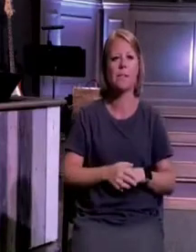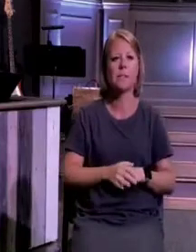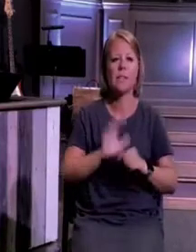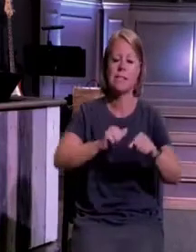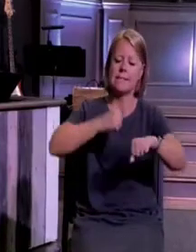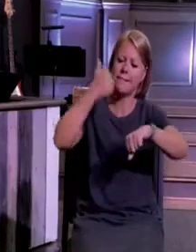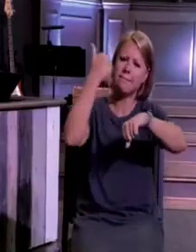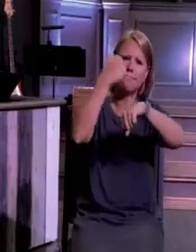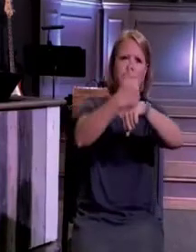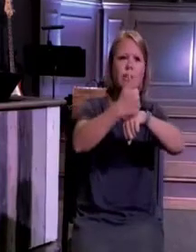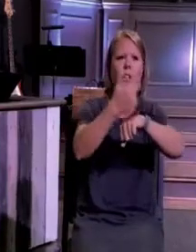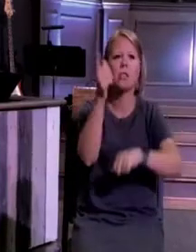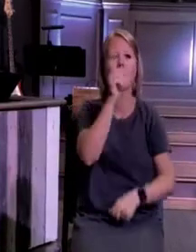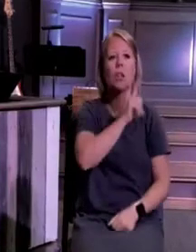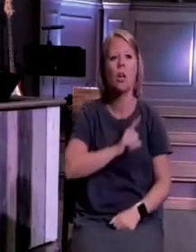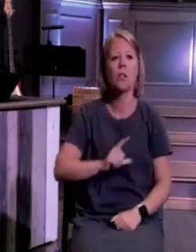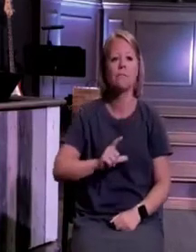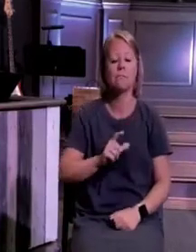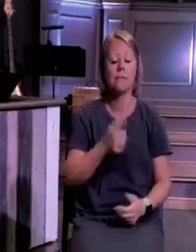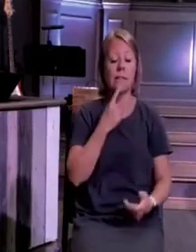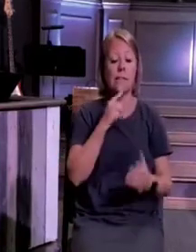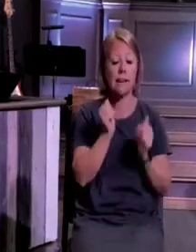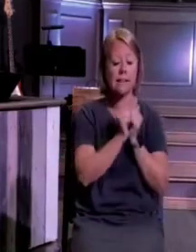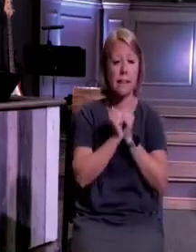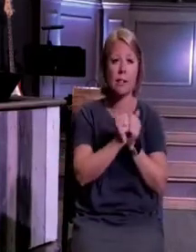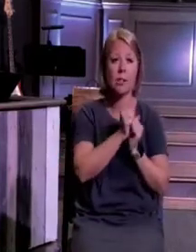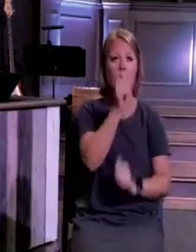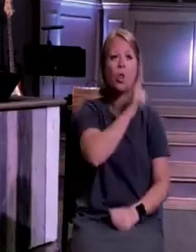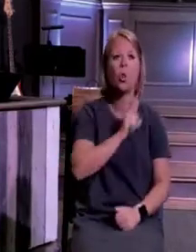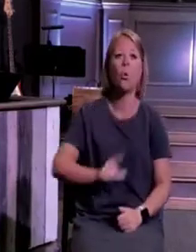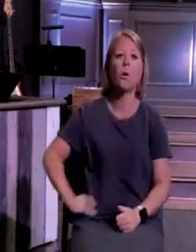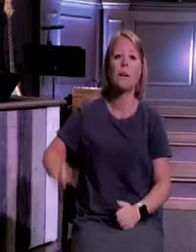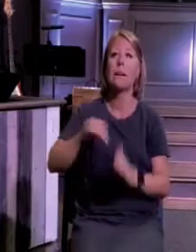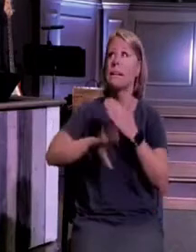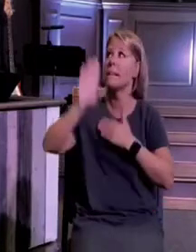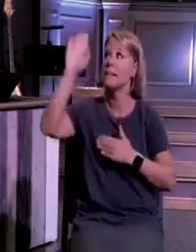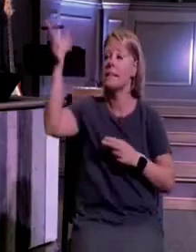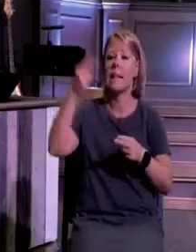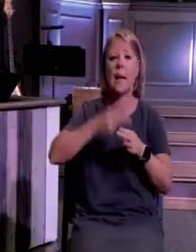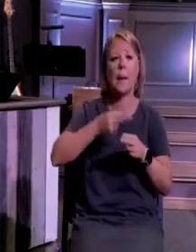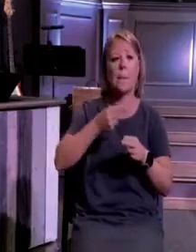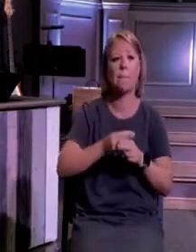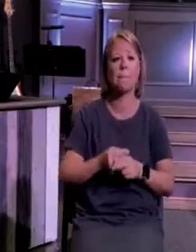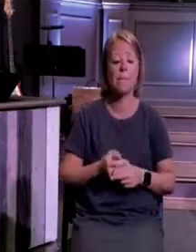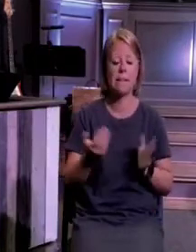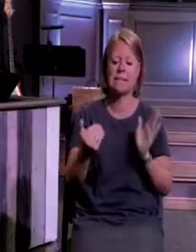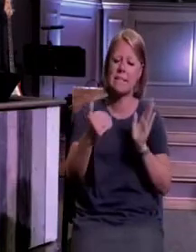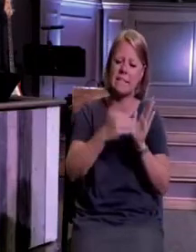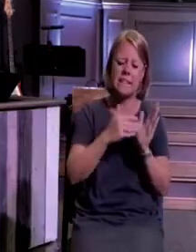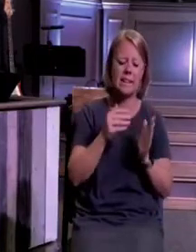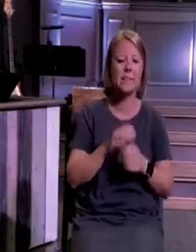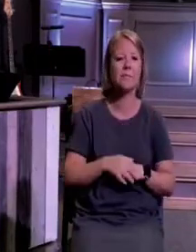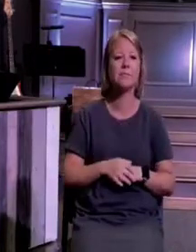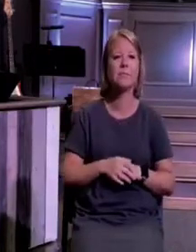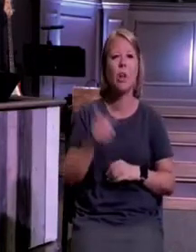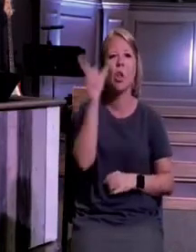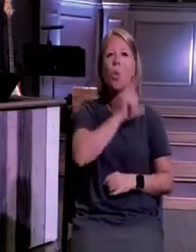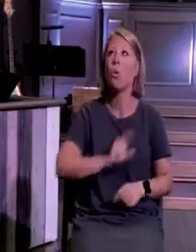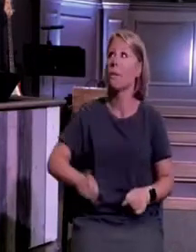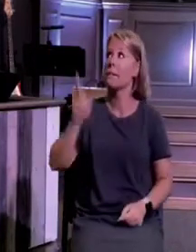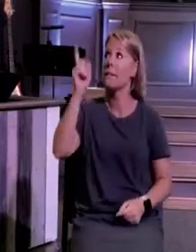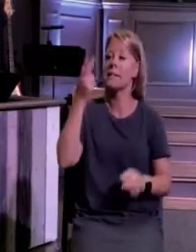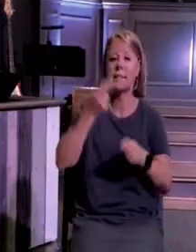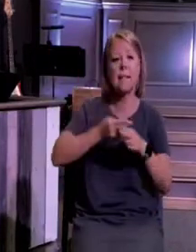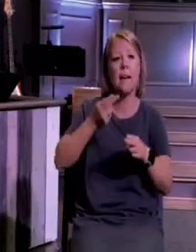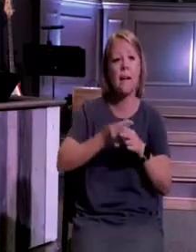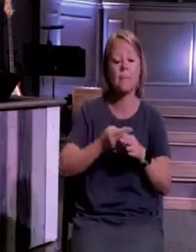to establish it. Say it with me, church. The Lord is his name. Say it again like you mean it. The Lord is his